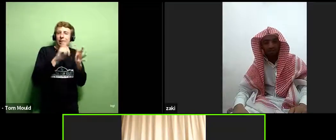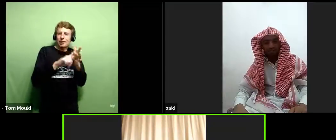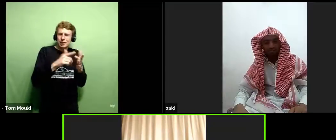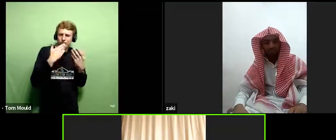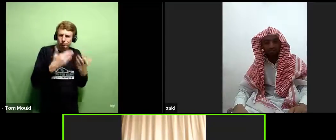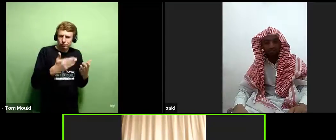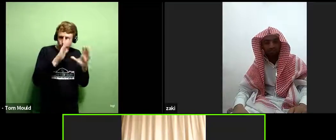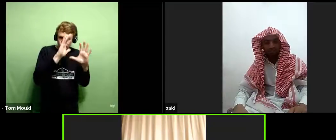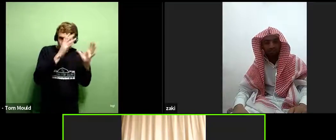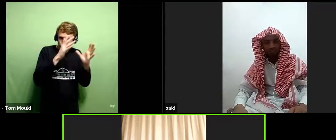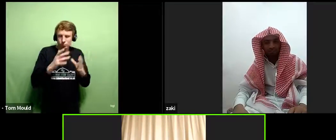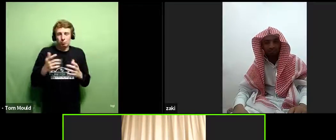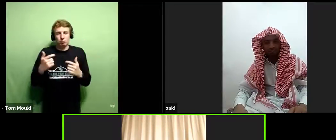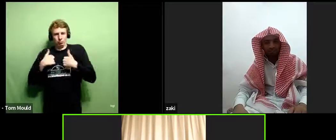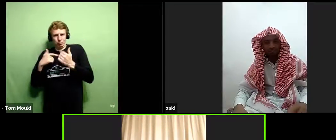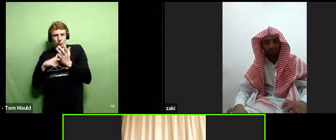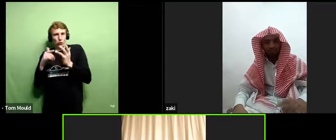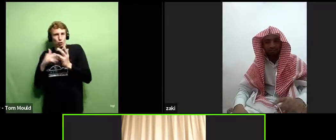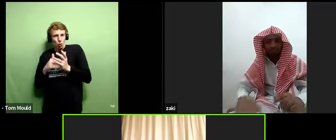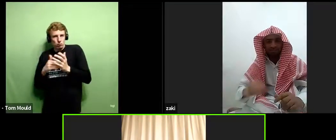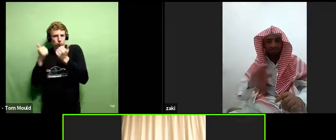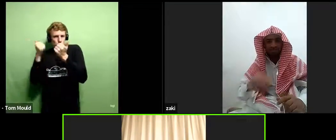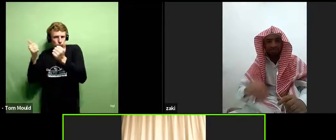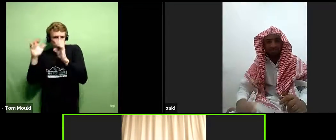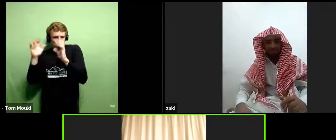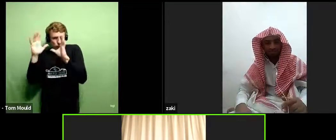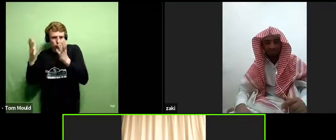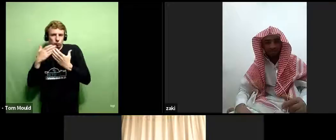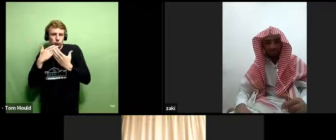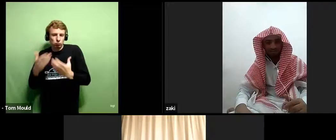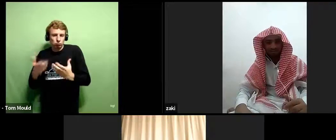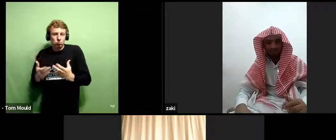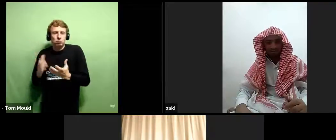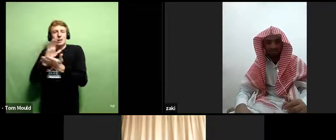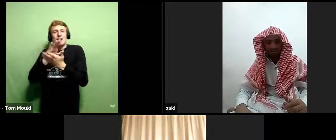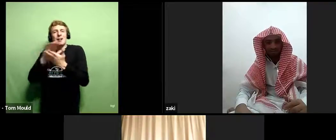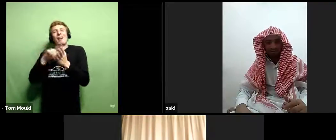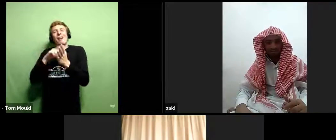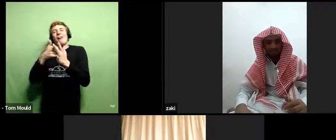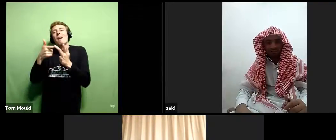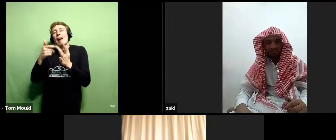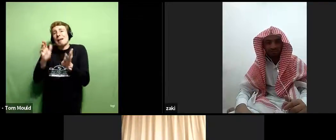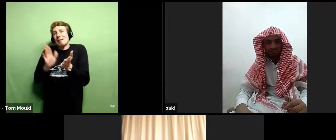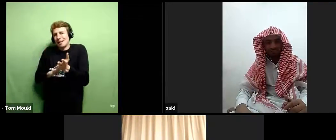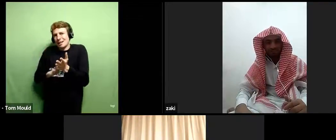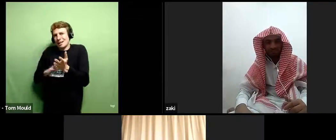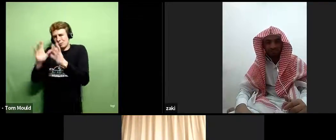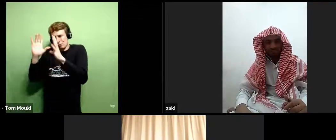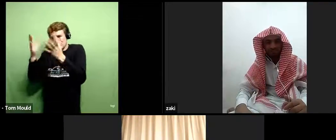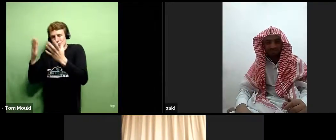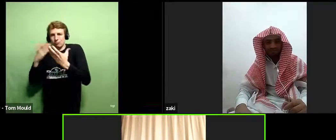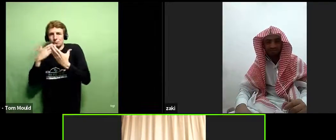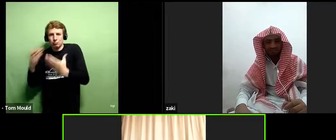Ala ma taqum bih. Barakallahu feekum jami'an. Abdul Hakim, jazakallah khair. May Allah have your